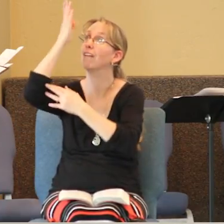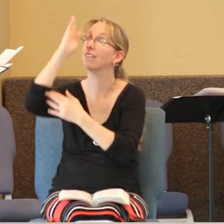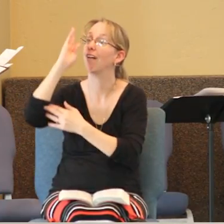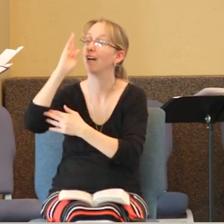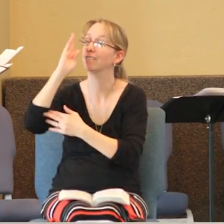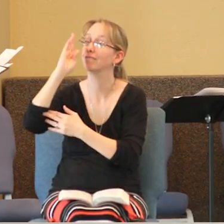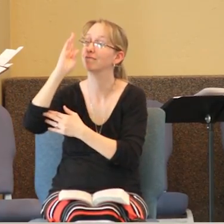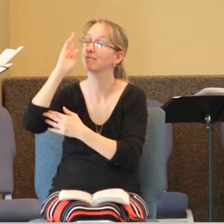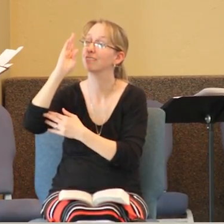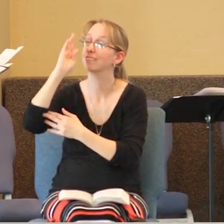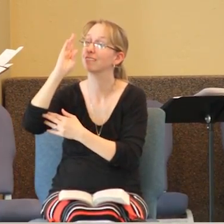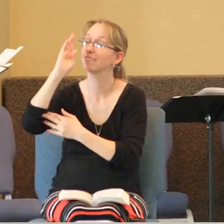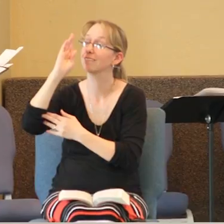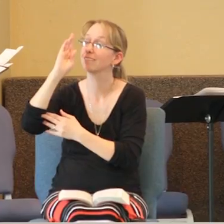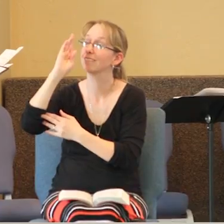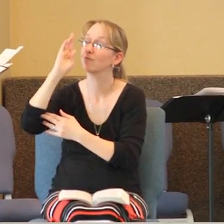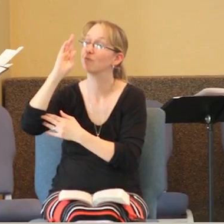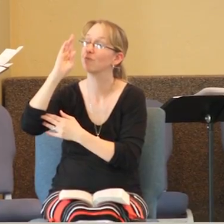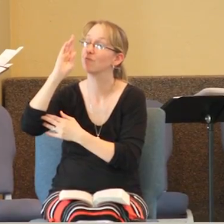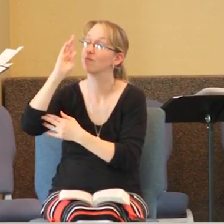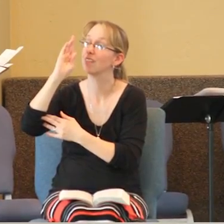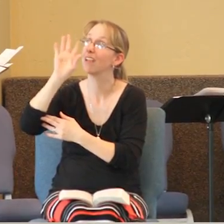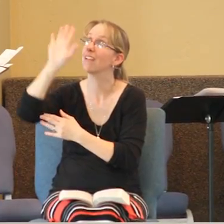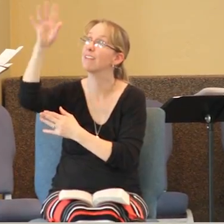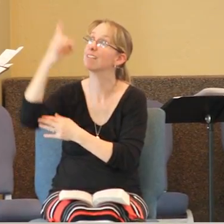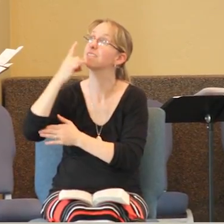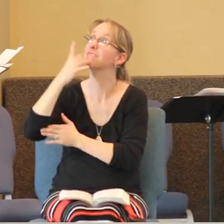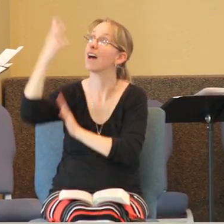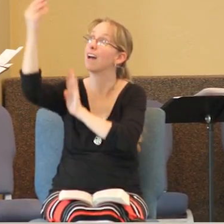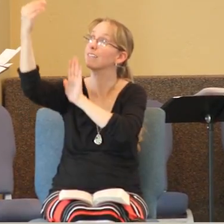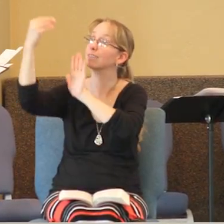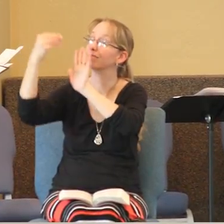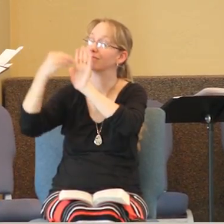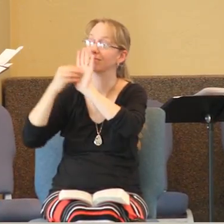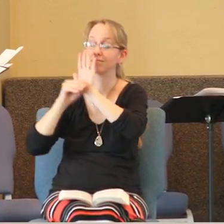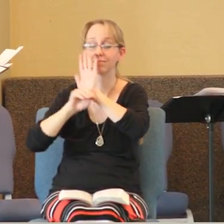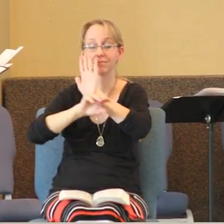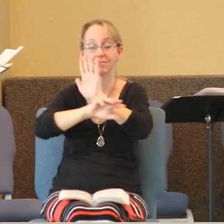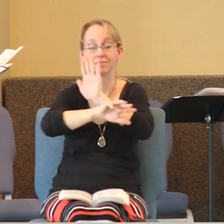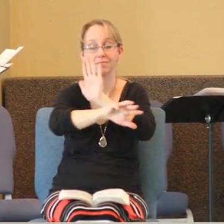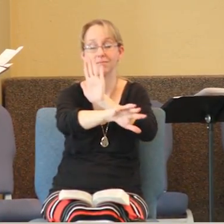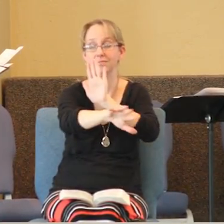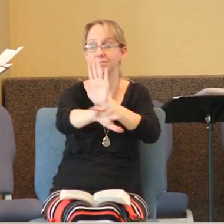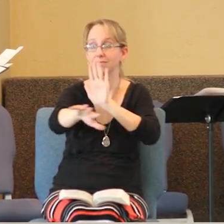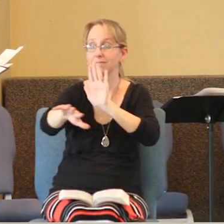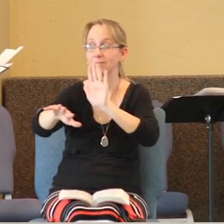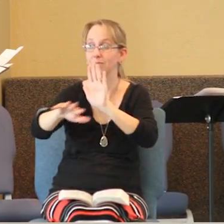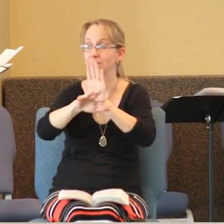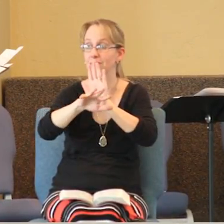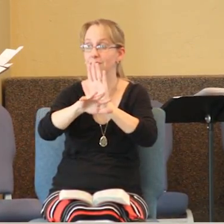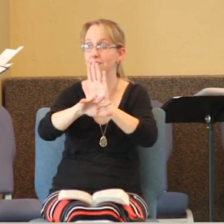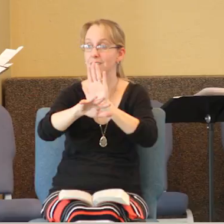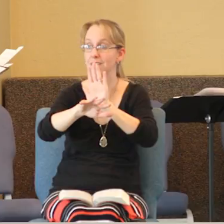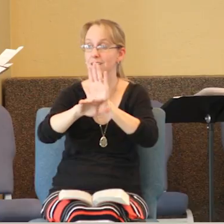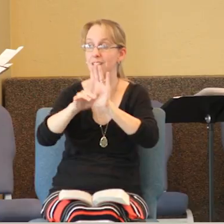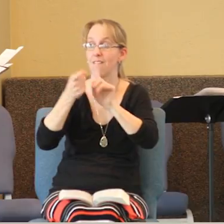to shine his light in the darkness that's coming from us because it's him.